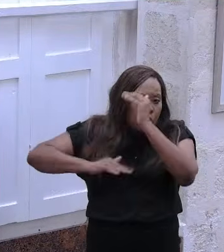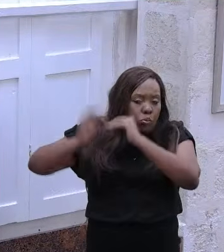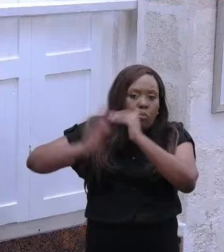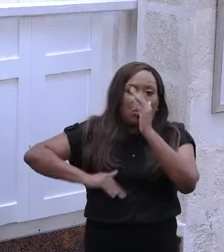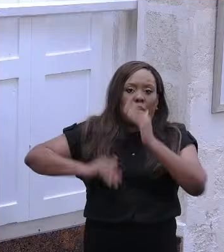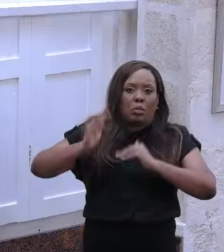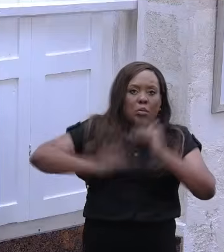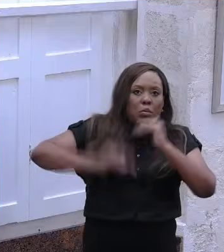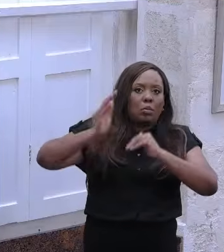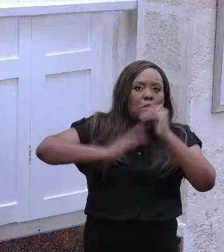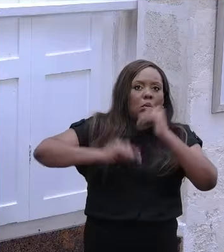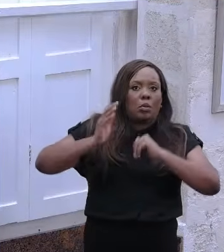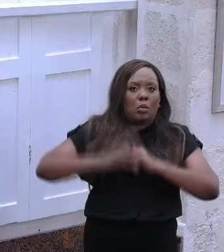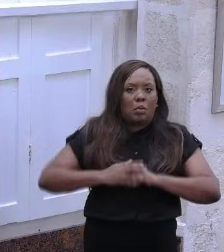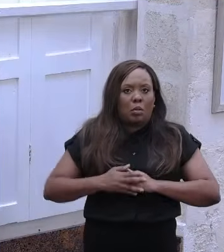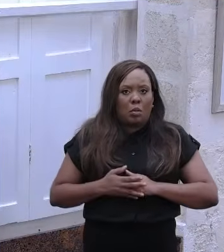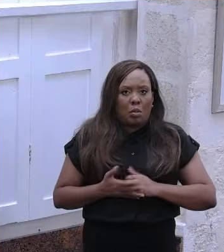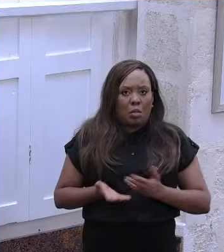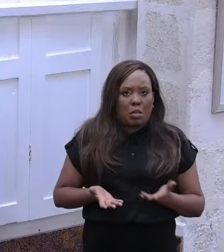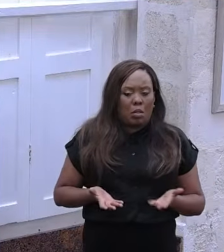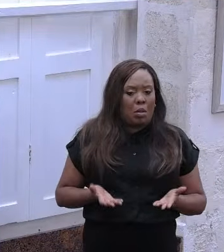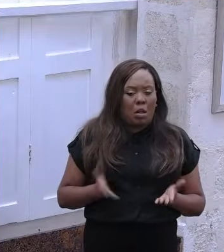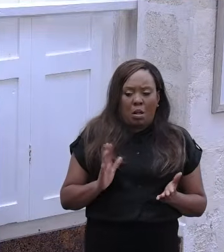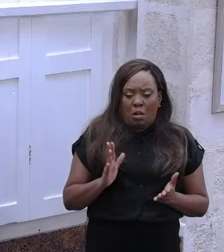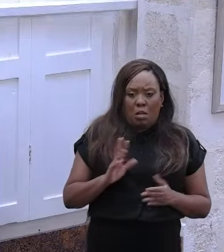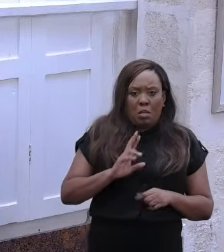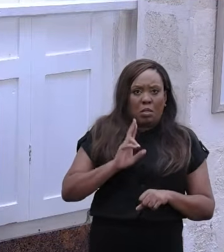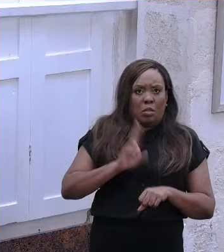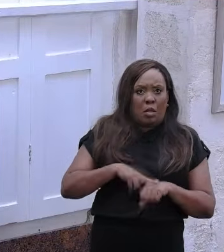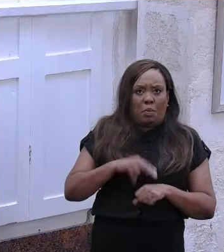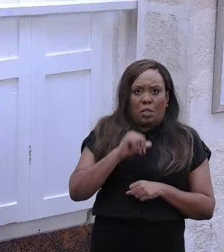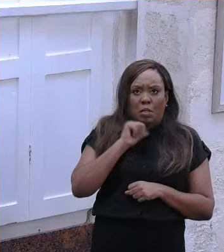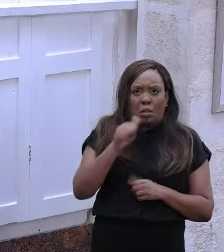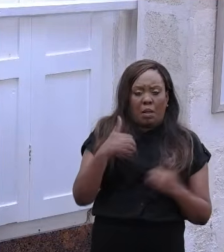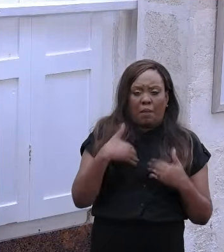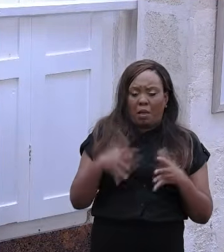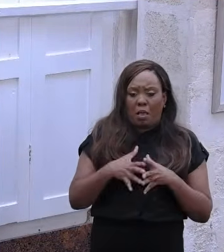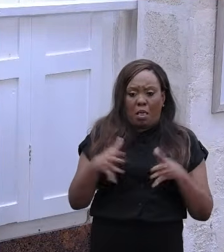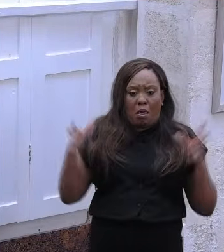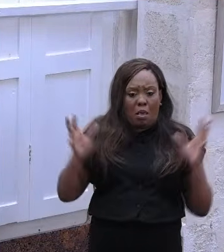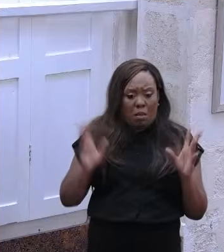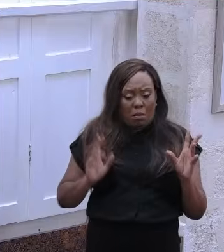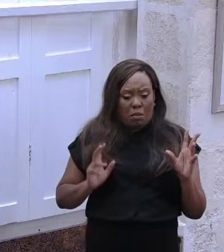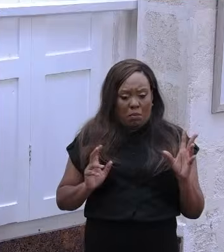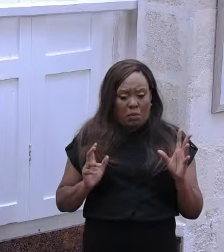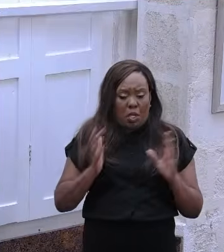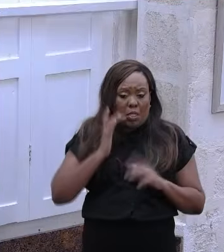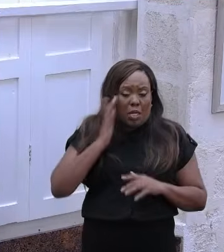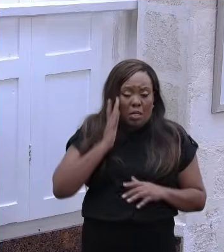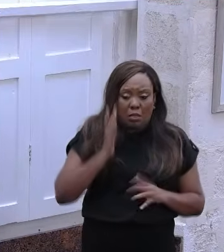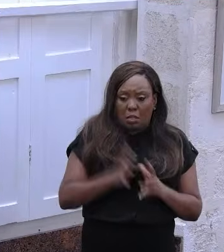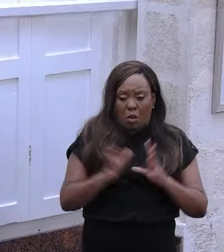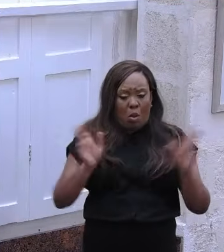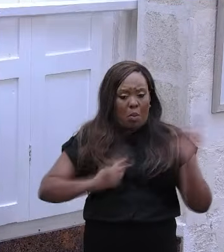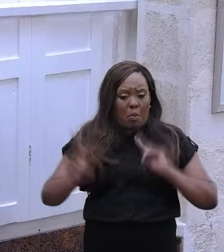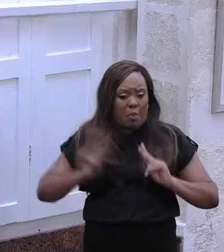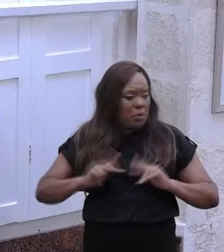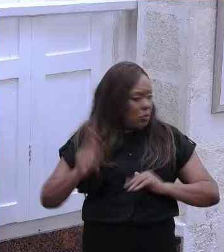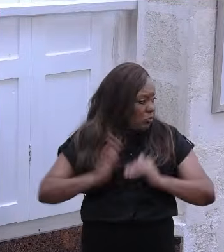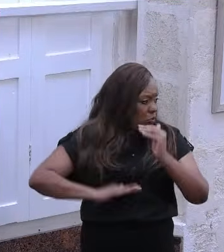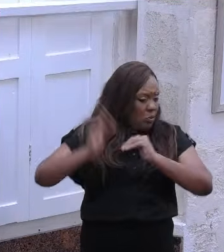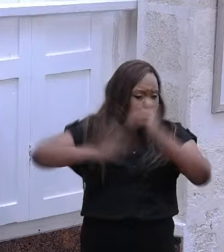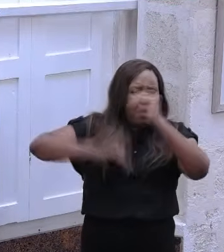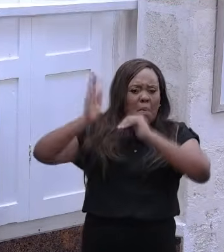be built when we moved out of COVID. Normally you would not get that large a number coming in at any one time within